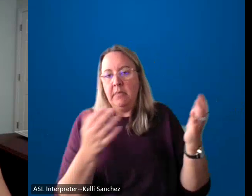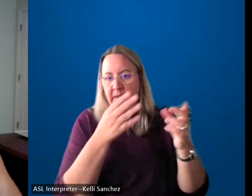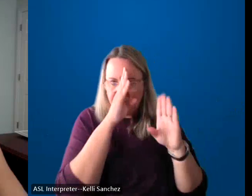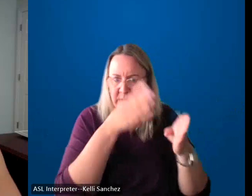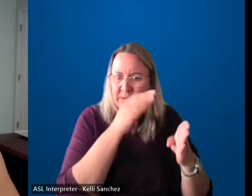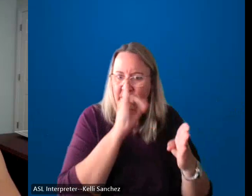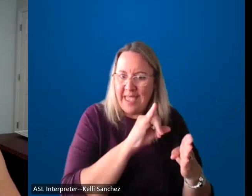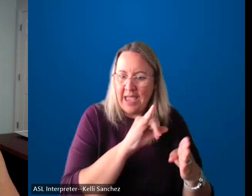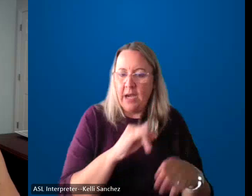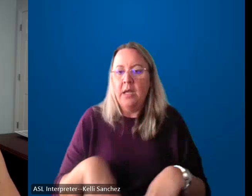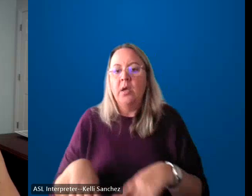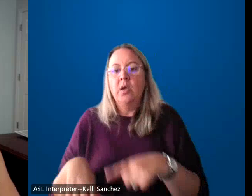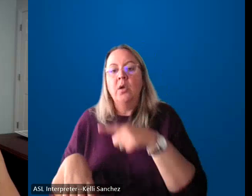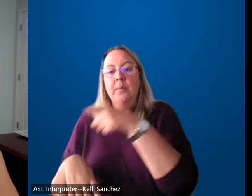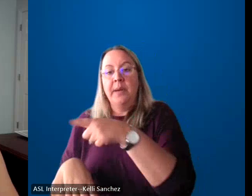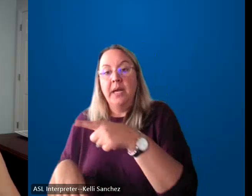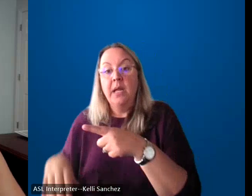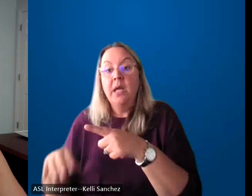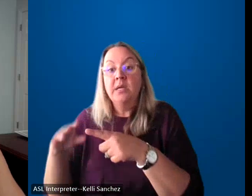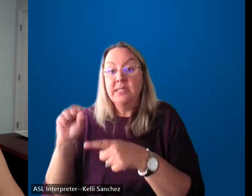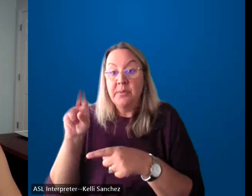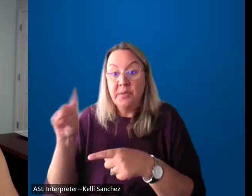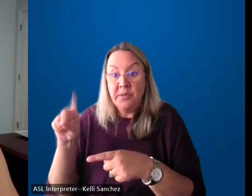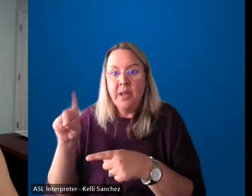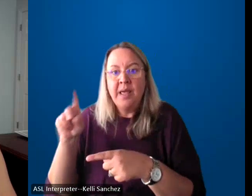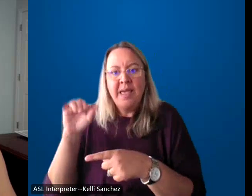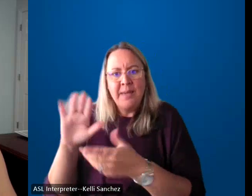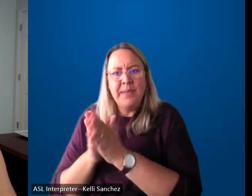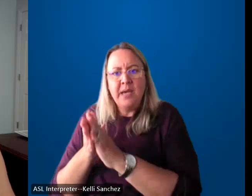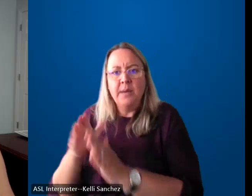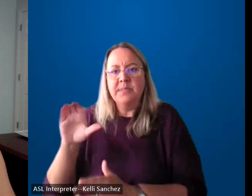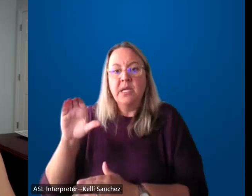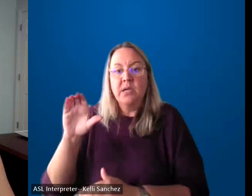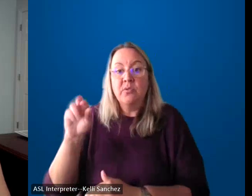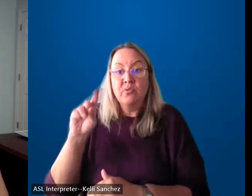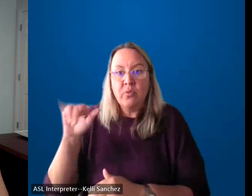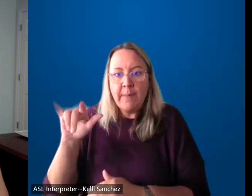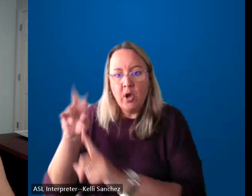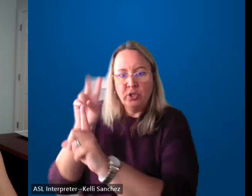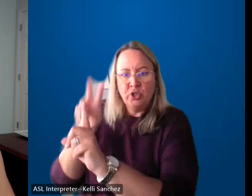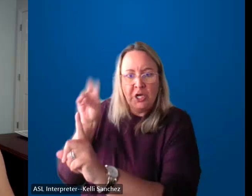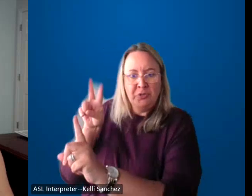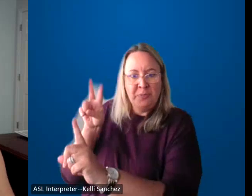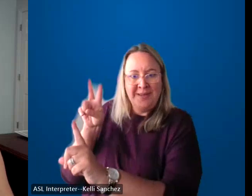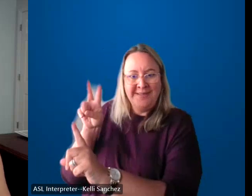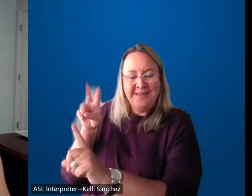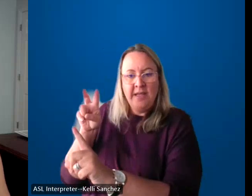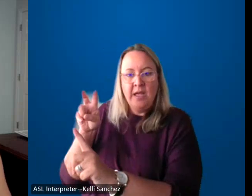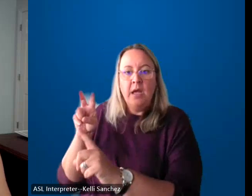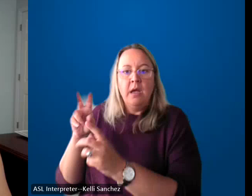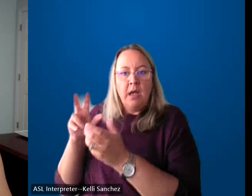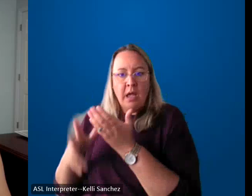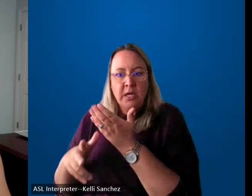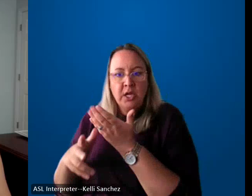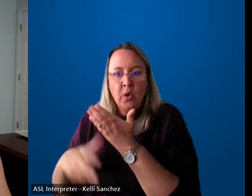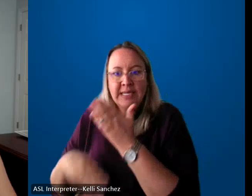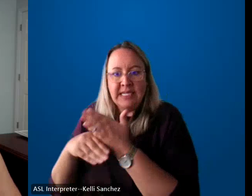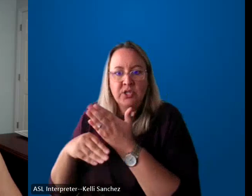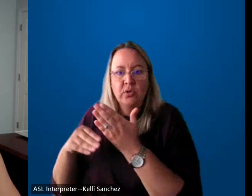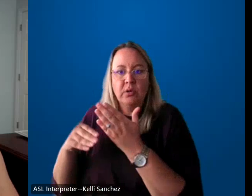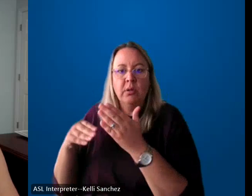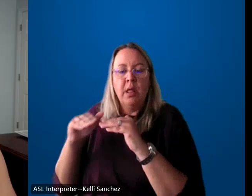also a criminalized illness, face additional layers of trauma, additional layers of disparity, because